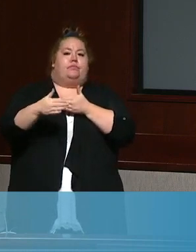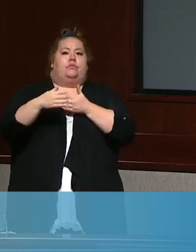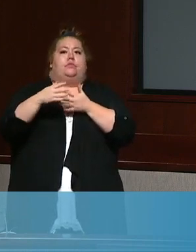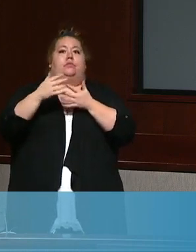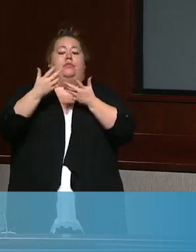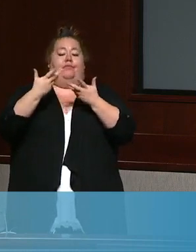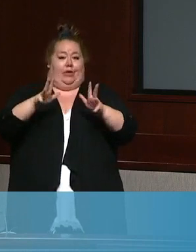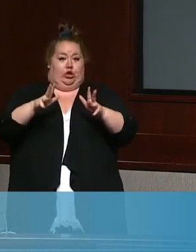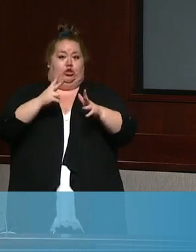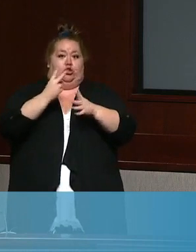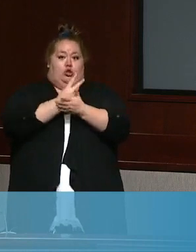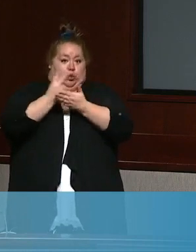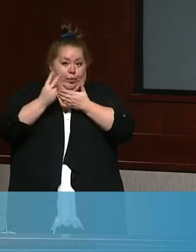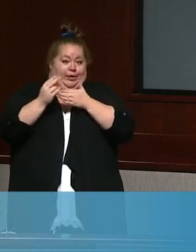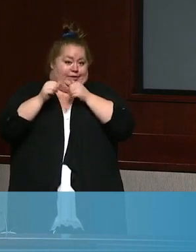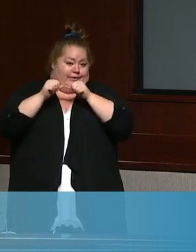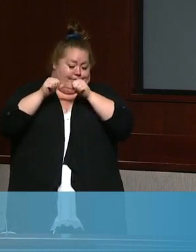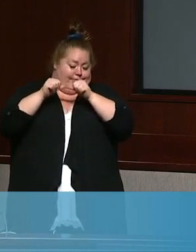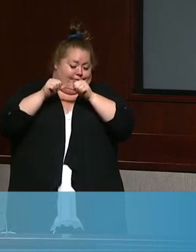tier.